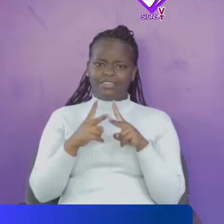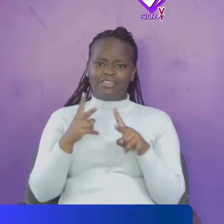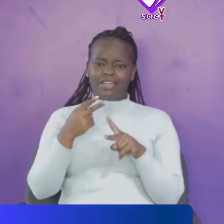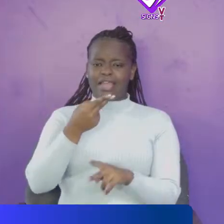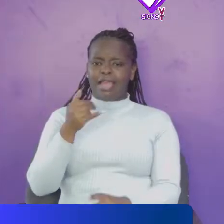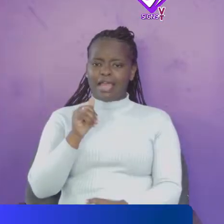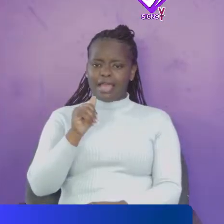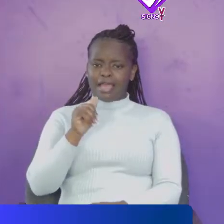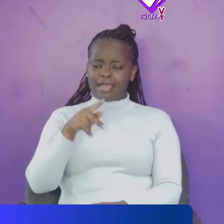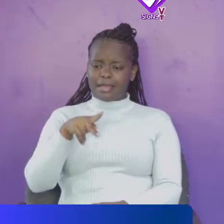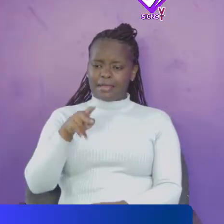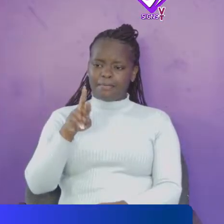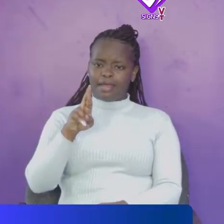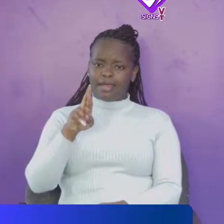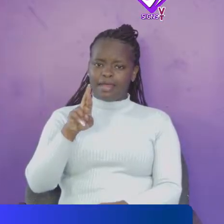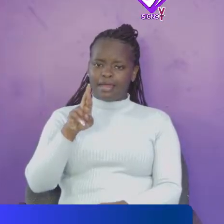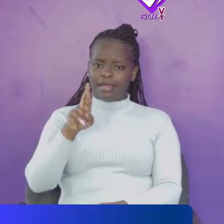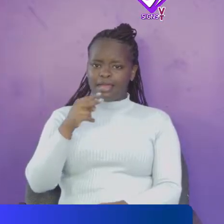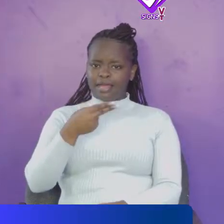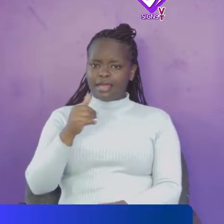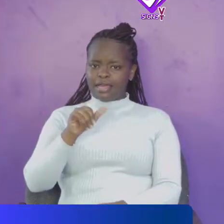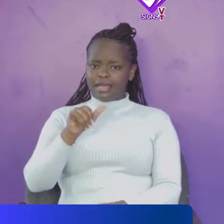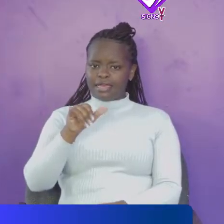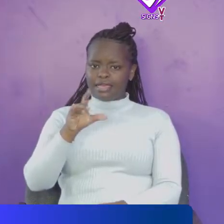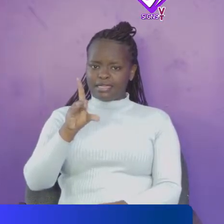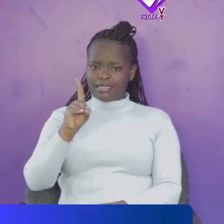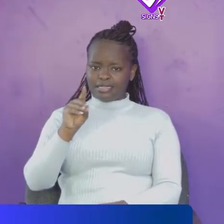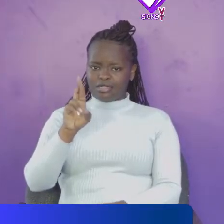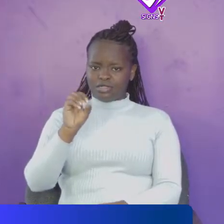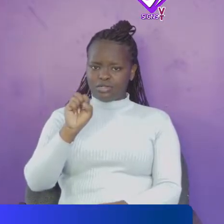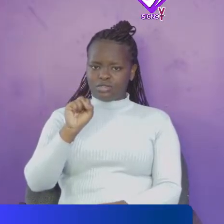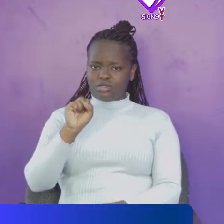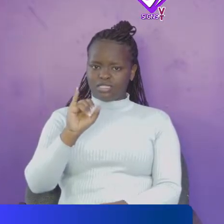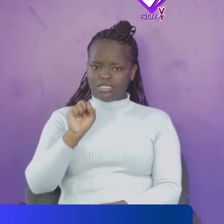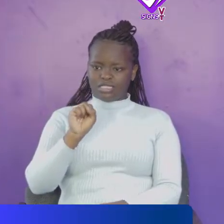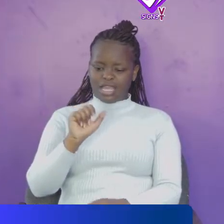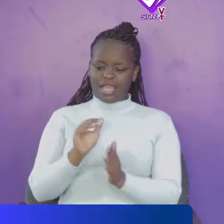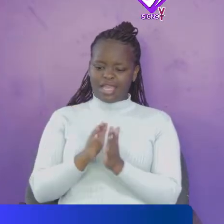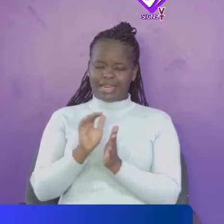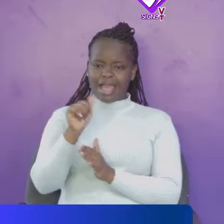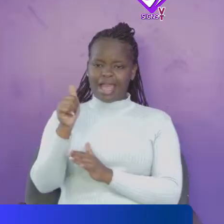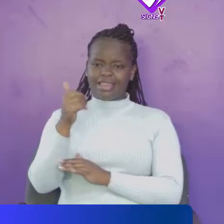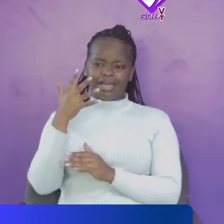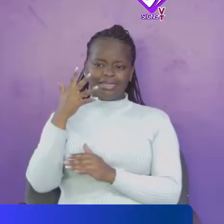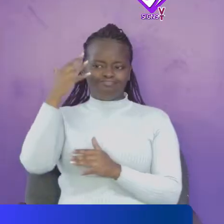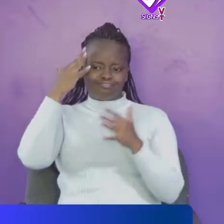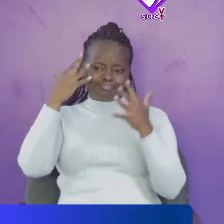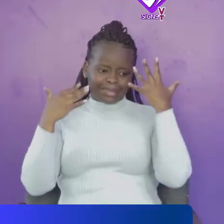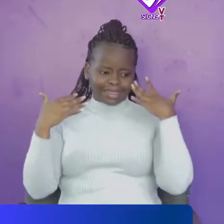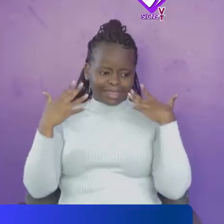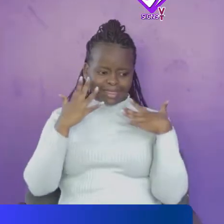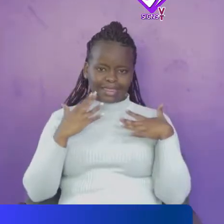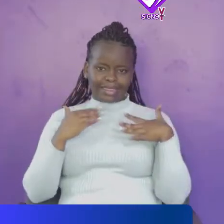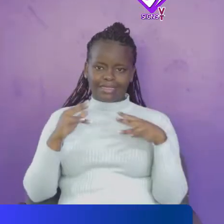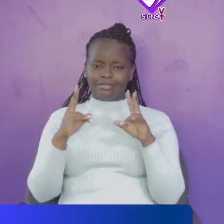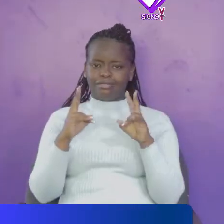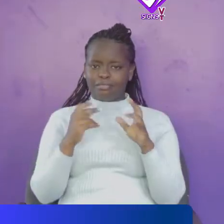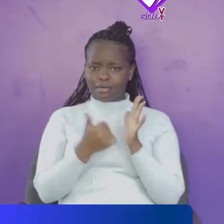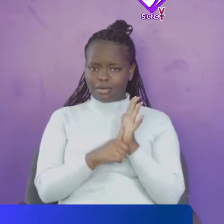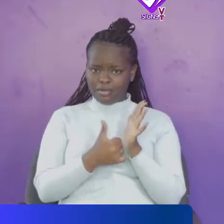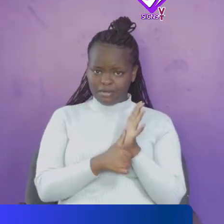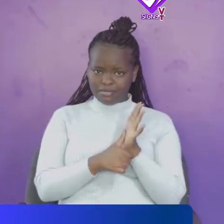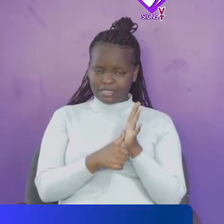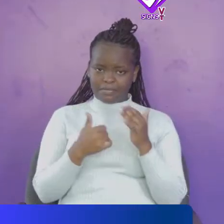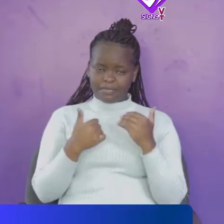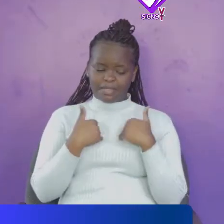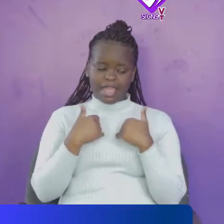other sweat-related issues. Yeah. So to just describe hyperhidrosis, there is the